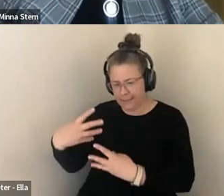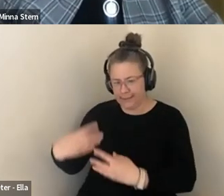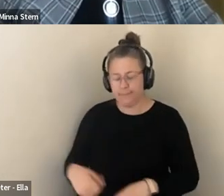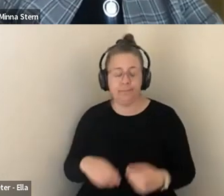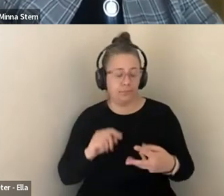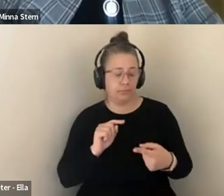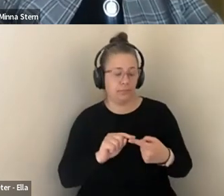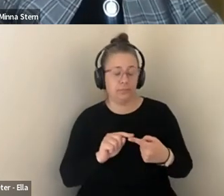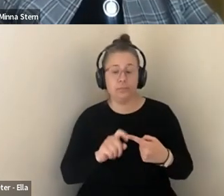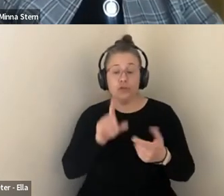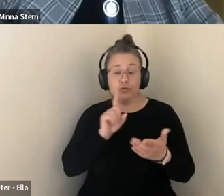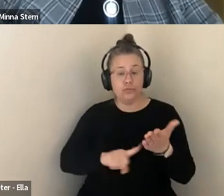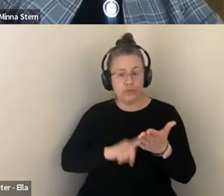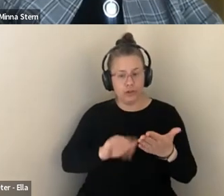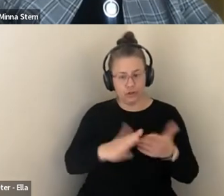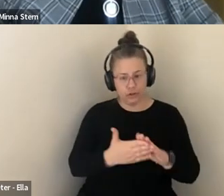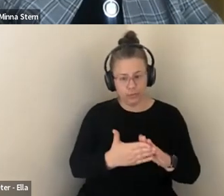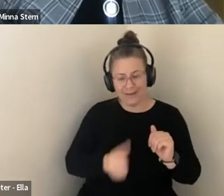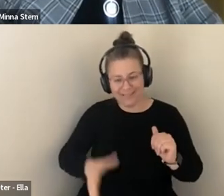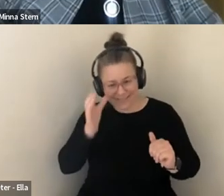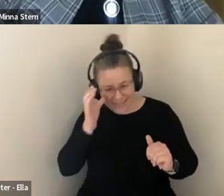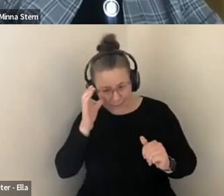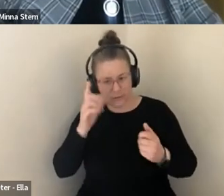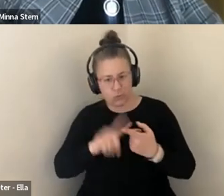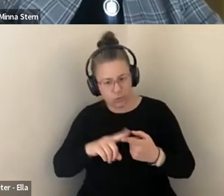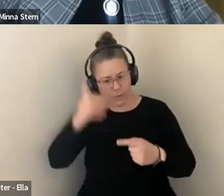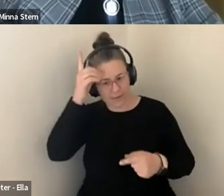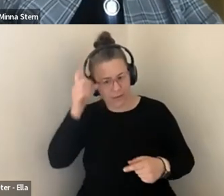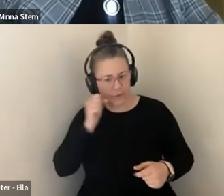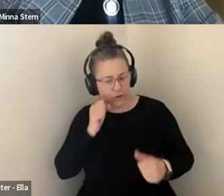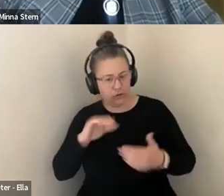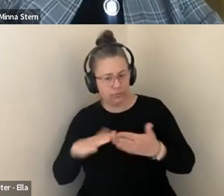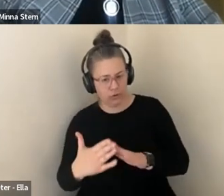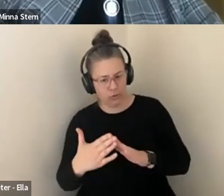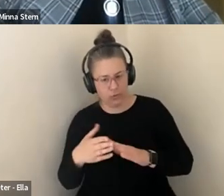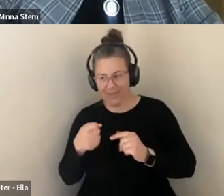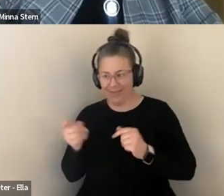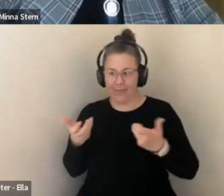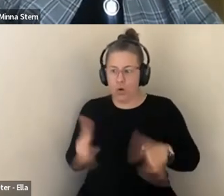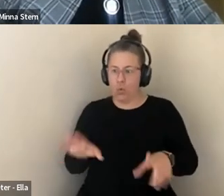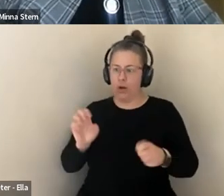listen to the Down syndrome's community's request to not be screened out of existence?